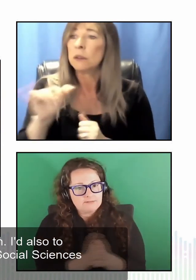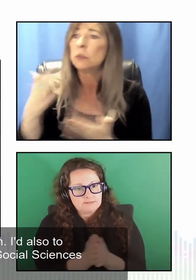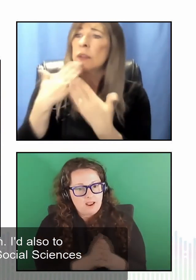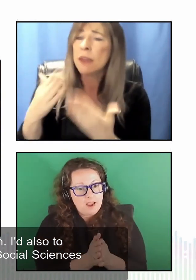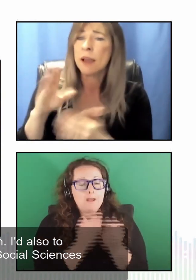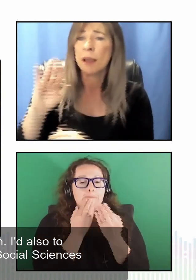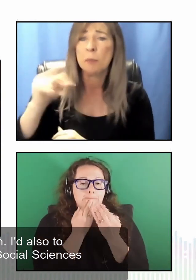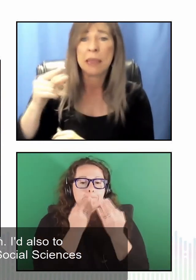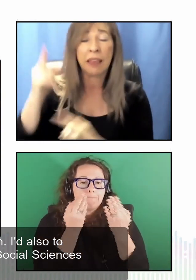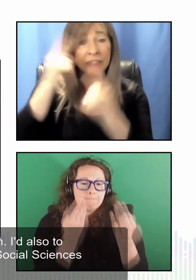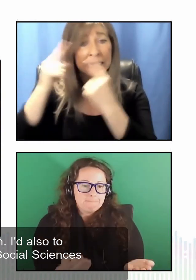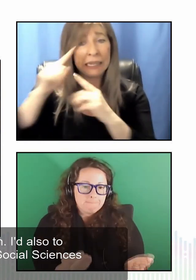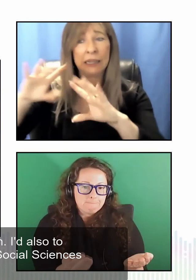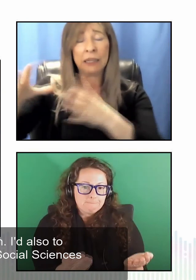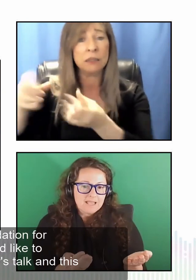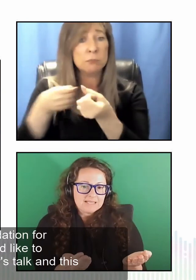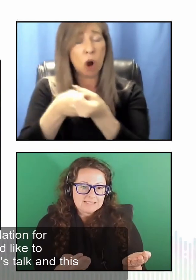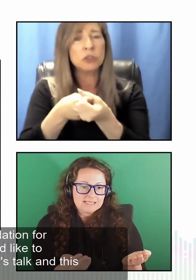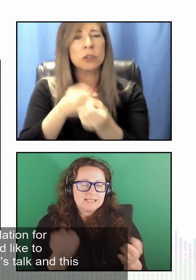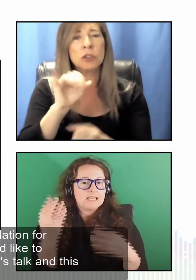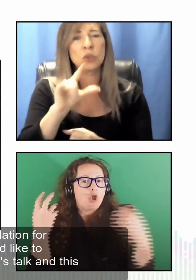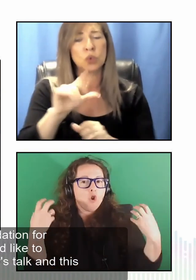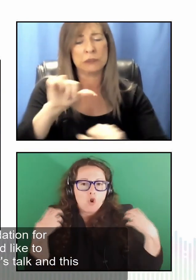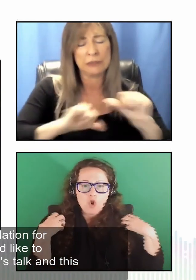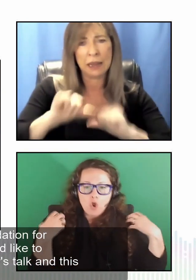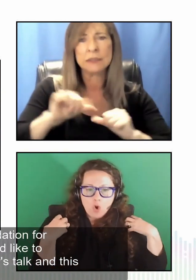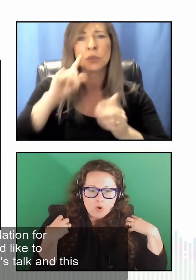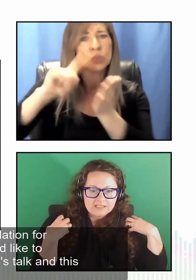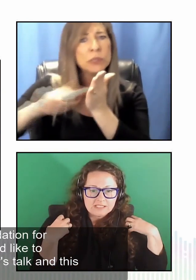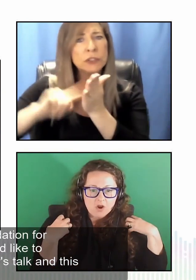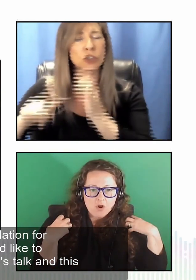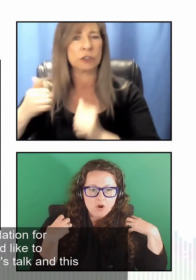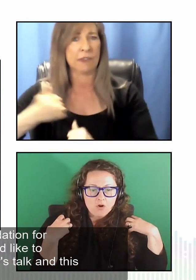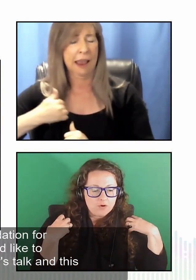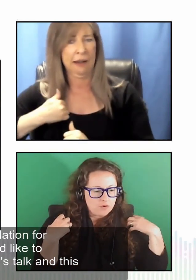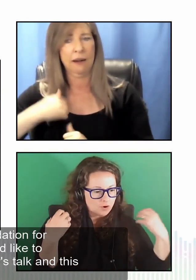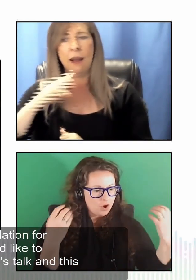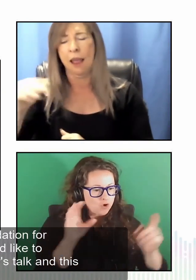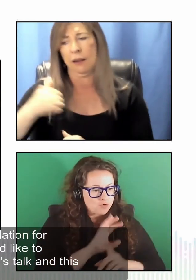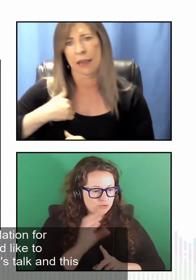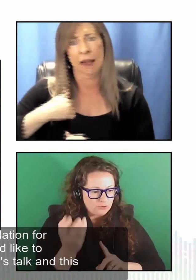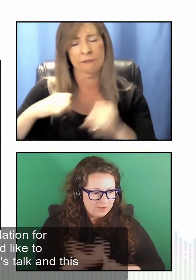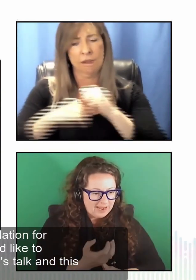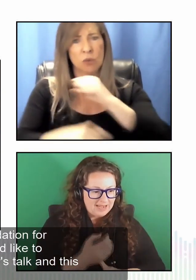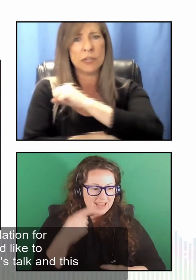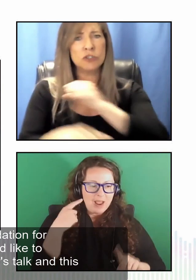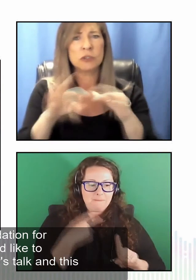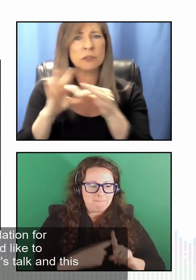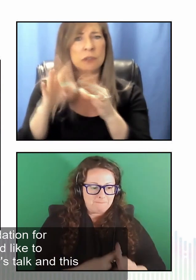Social Sciences and Humanities Research Council, Universities Canada, and the Canada Foundation for Innovation for their generous